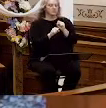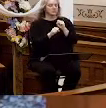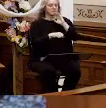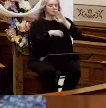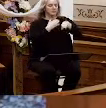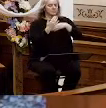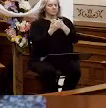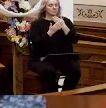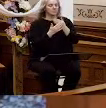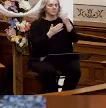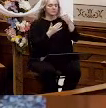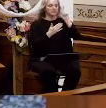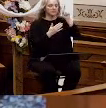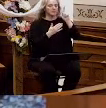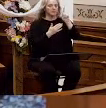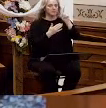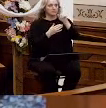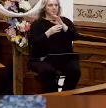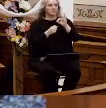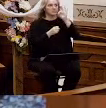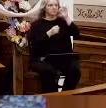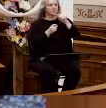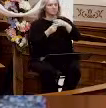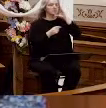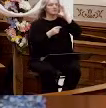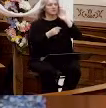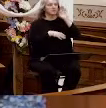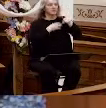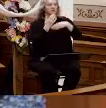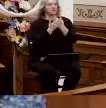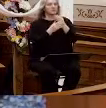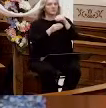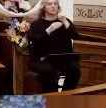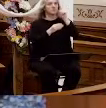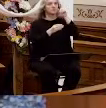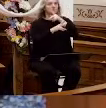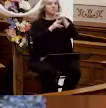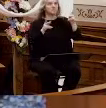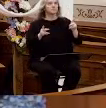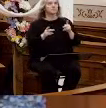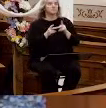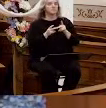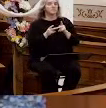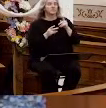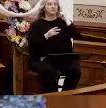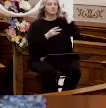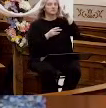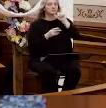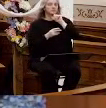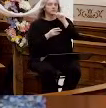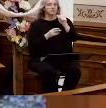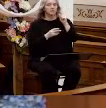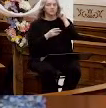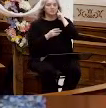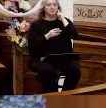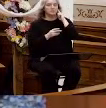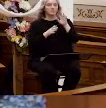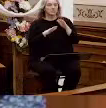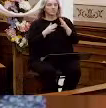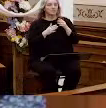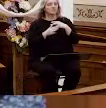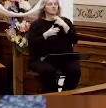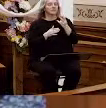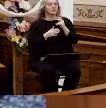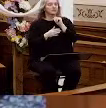We are now in this place at this time to hear you, not to hear our anxious voices, not to hear our